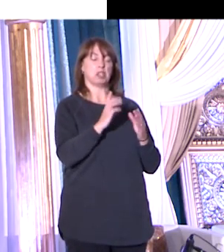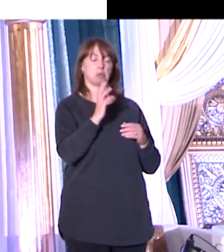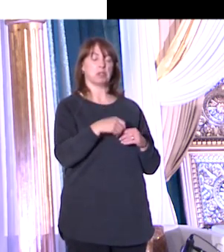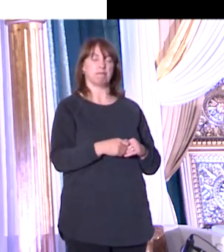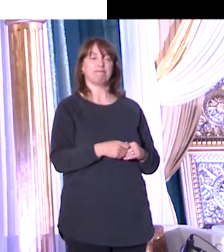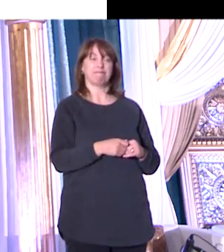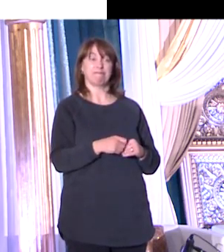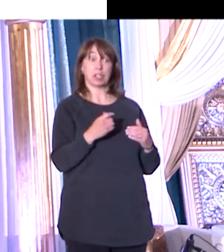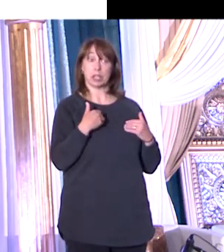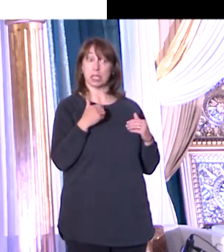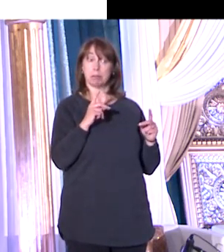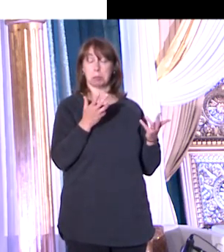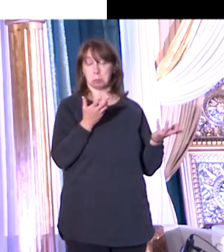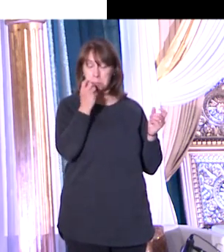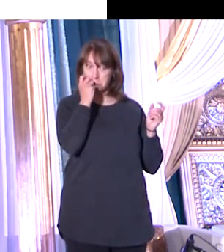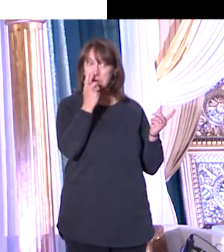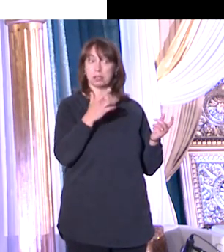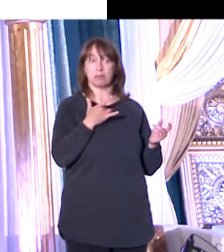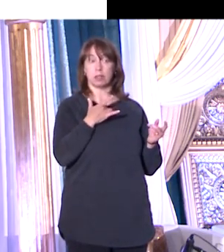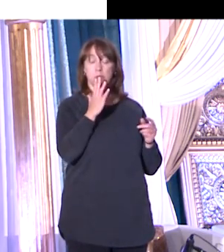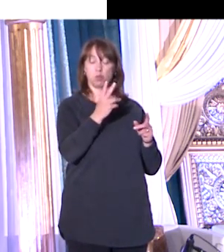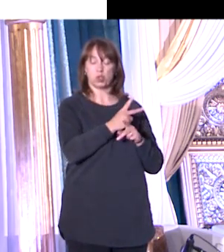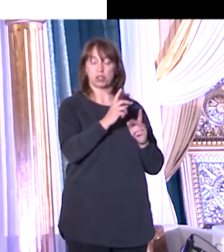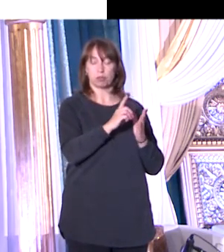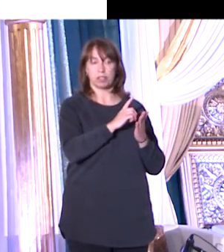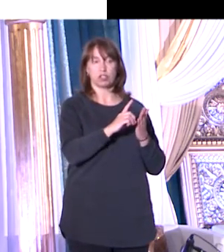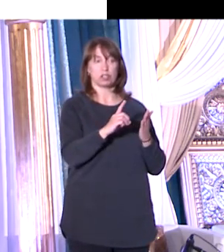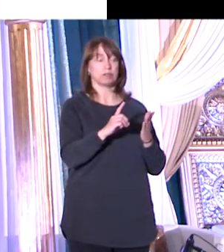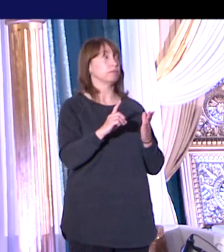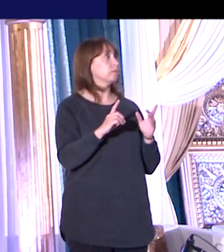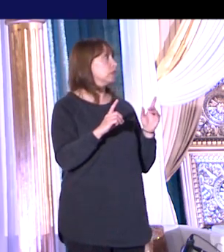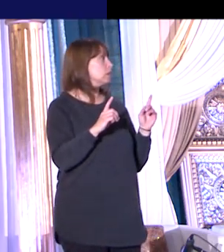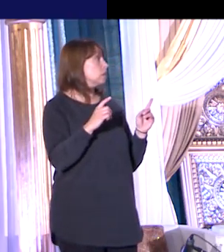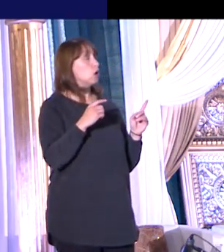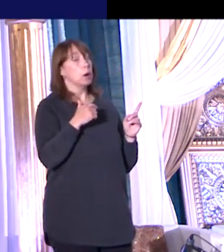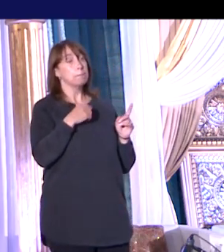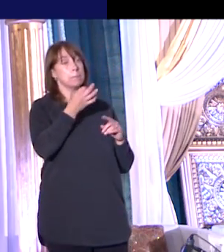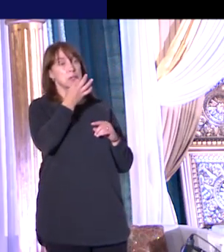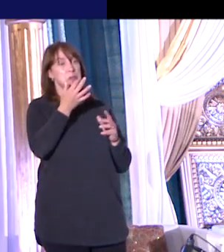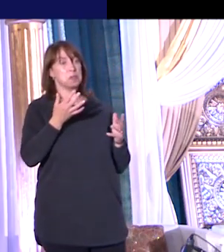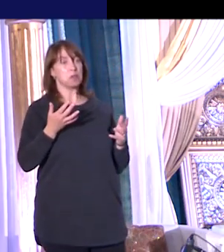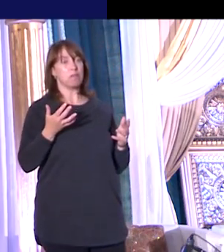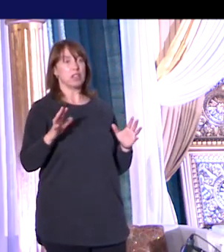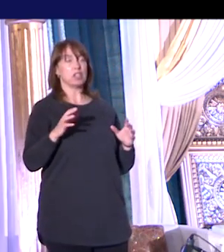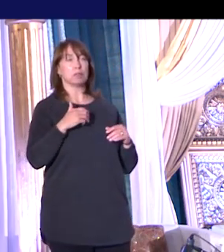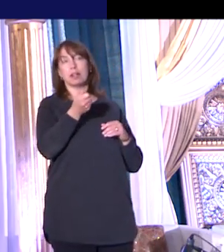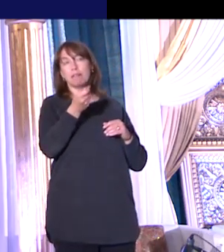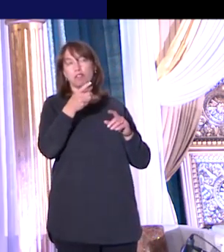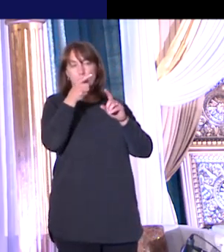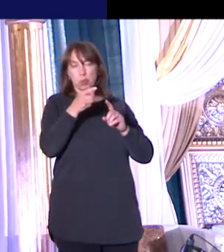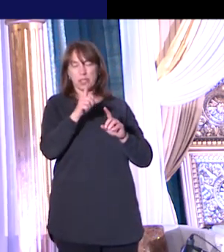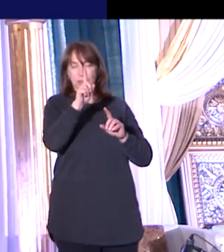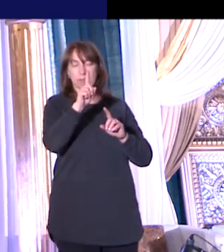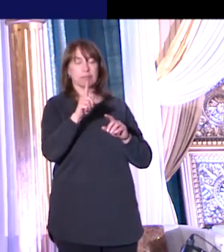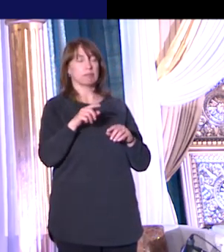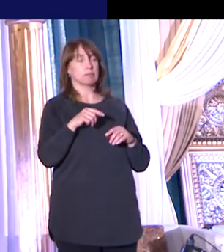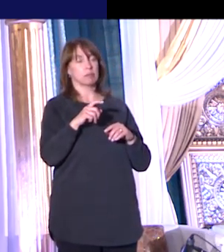So, looks like I will finish a bit early. I just want to wrap up with a few final points.